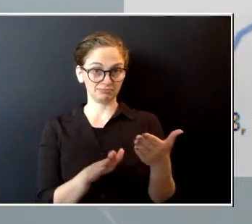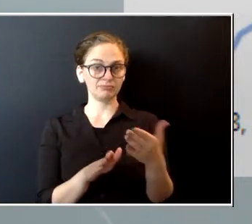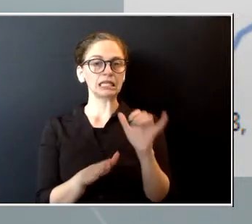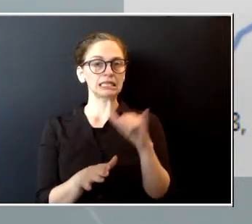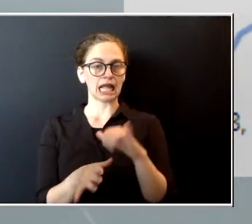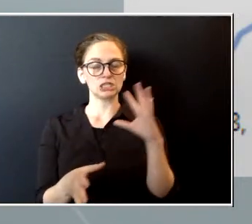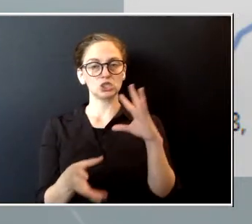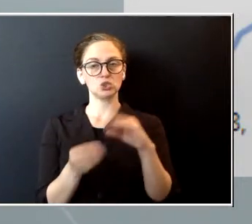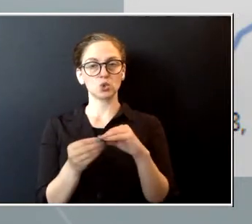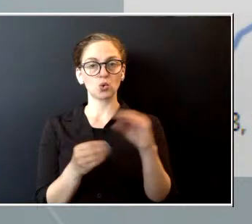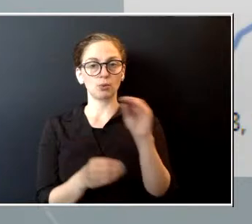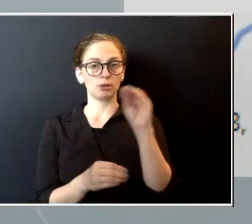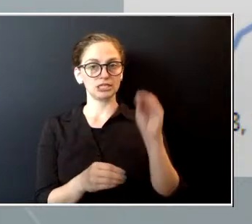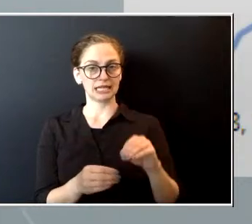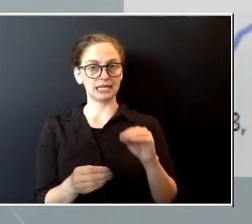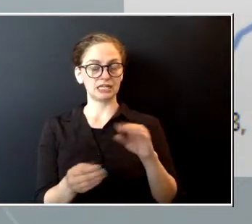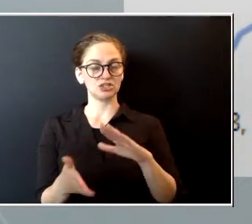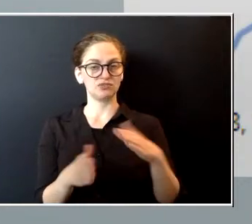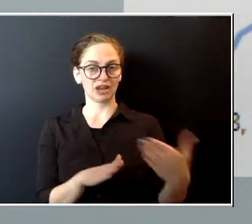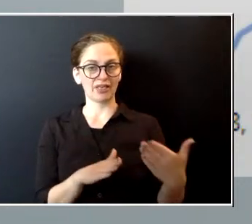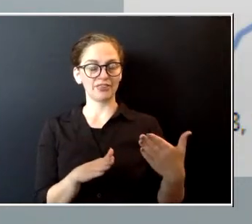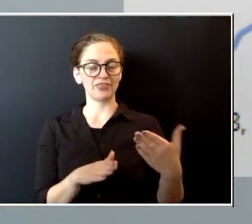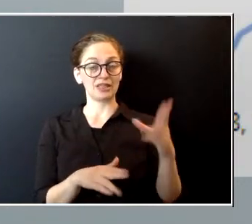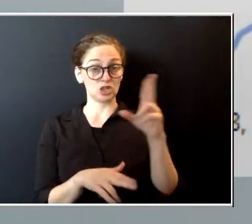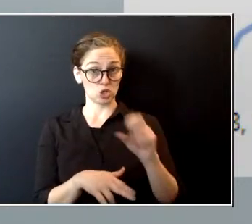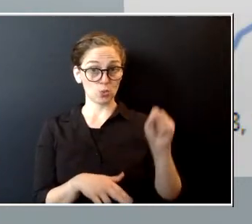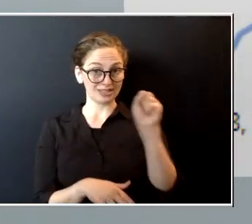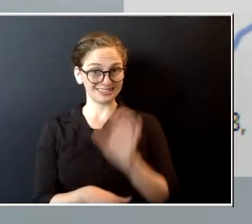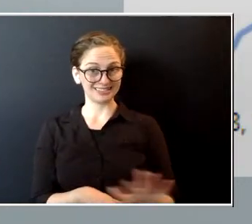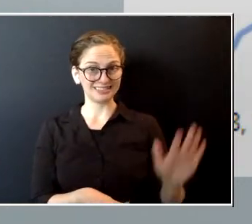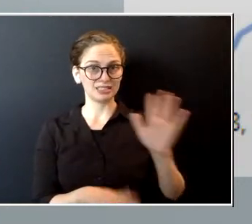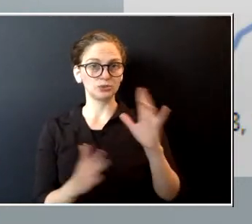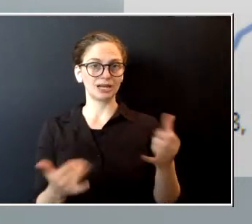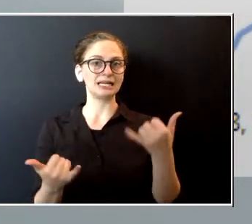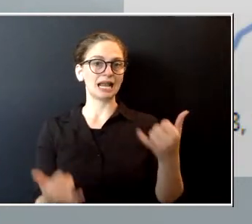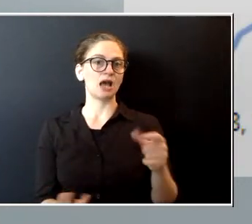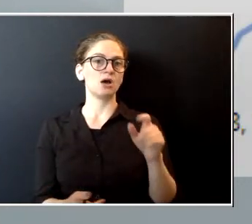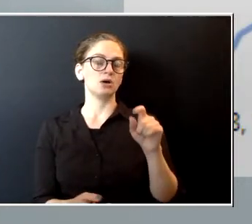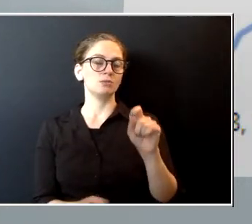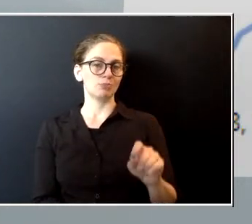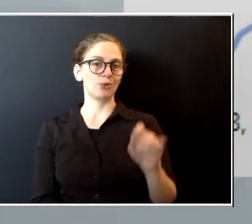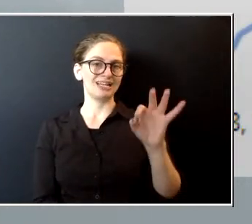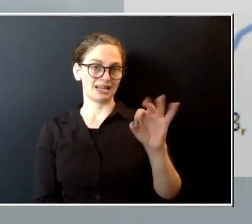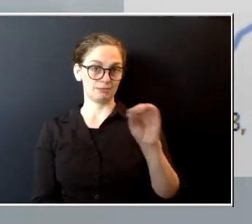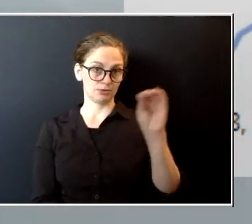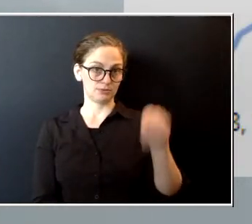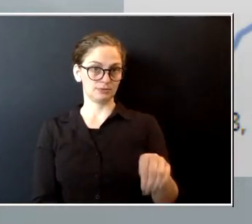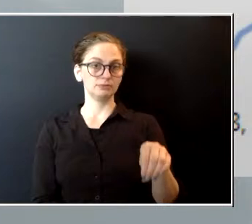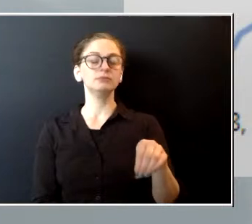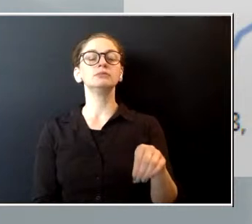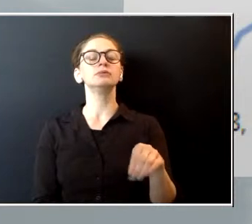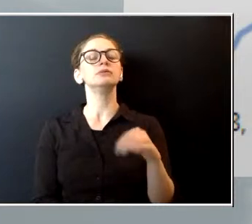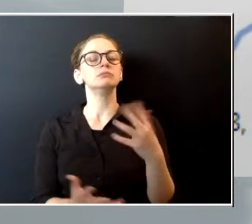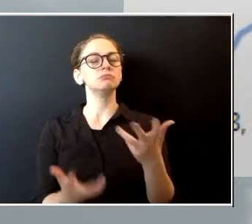percentage of deaths in the nation. Right now, 0.9%. But I would like to just talk